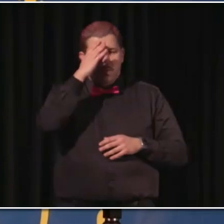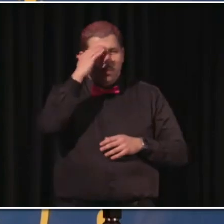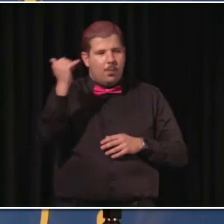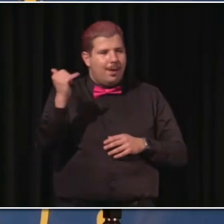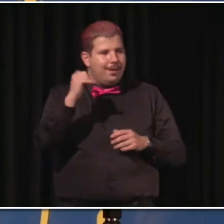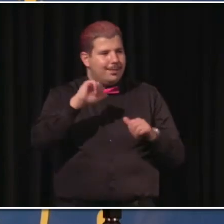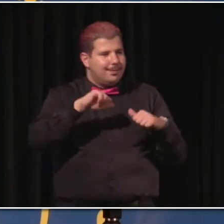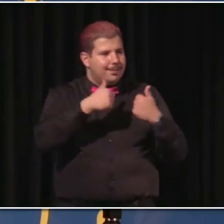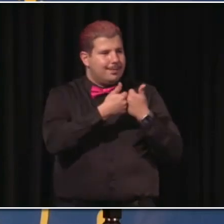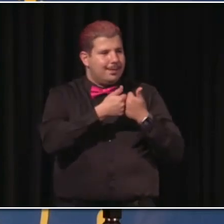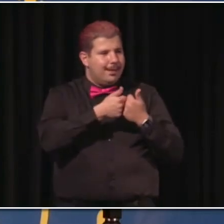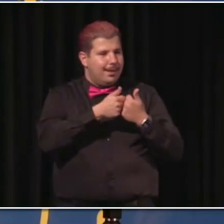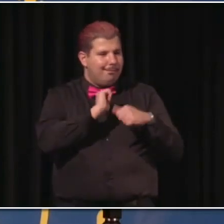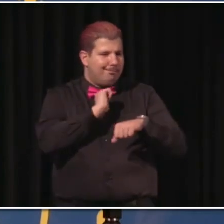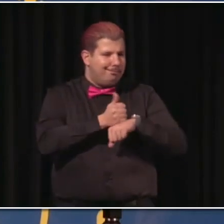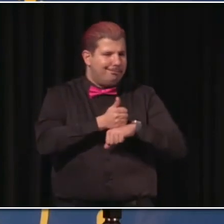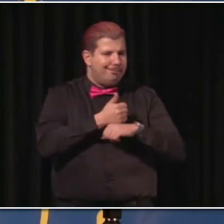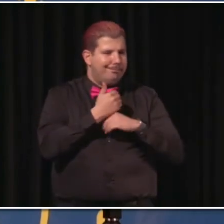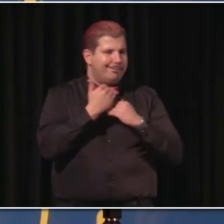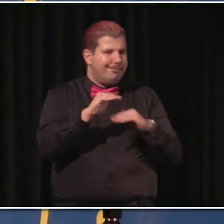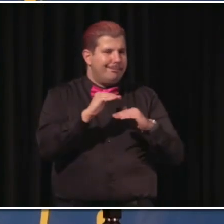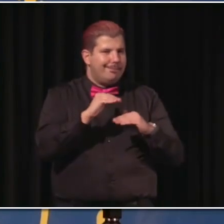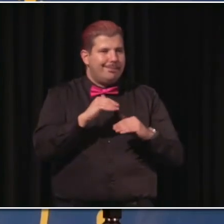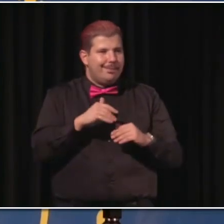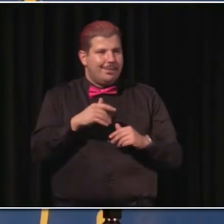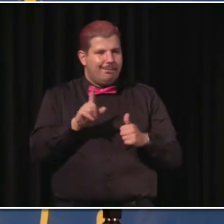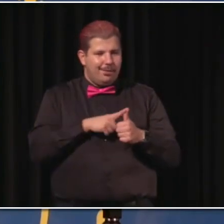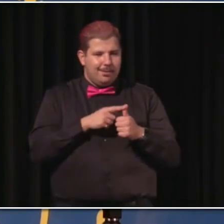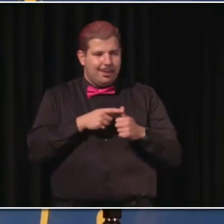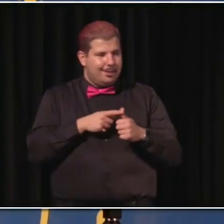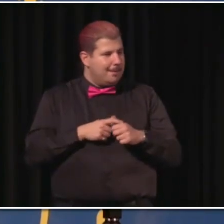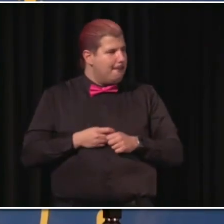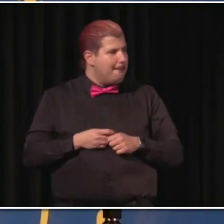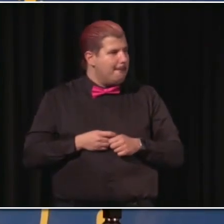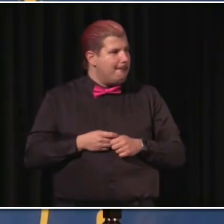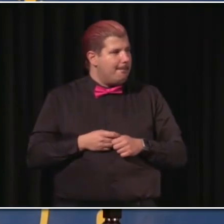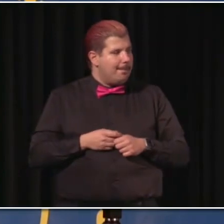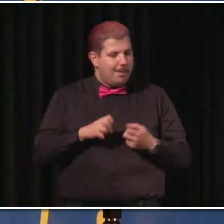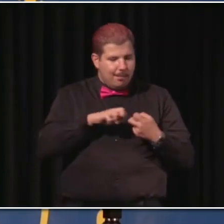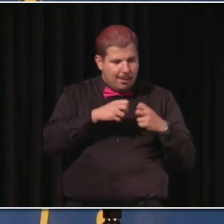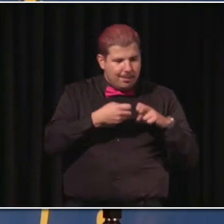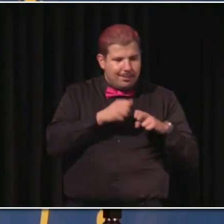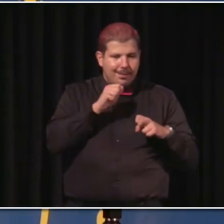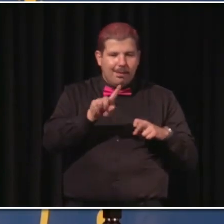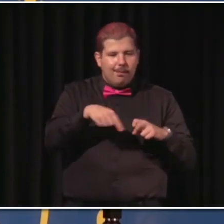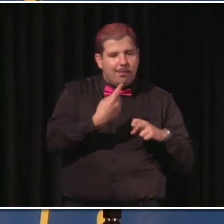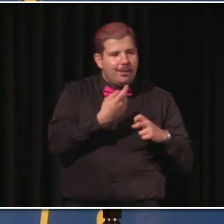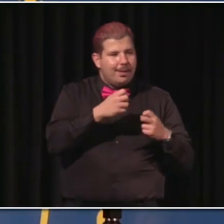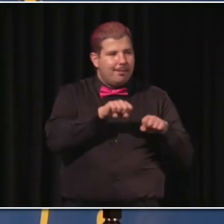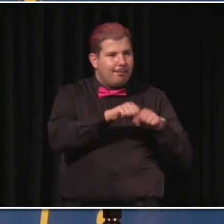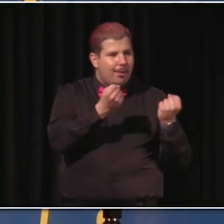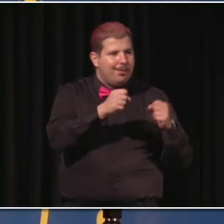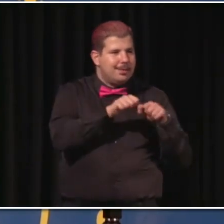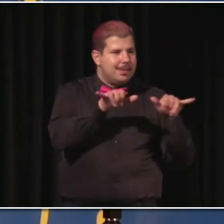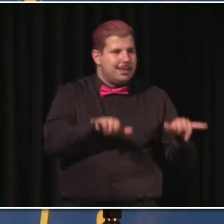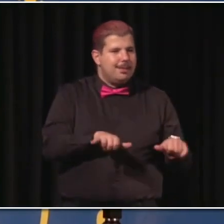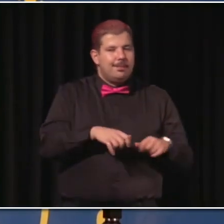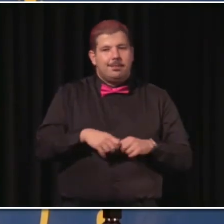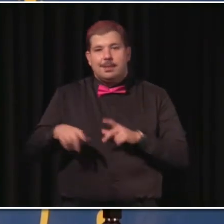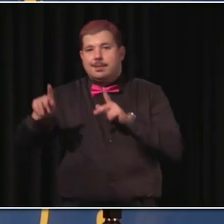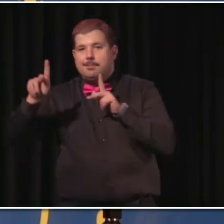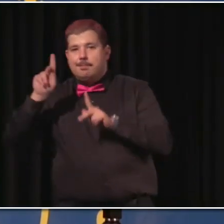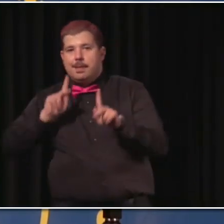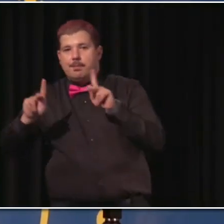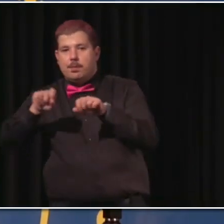game rigged in the first place? Because the problem isn't just broken systems, it's